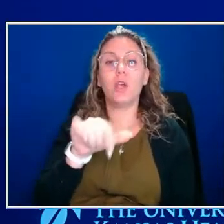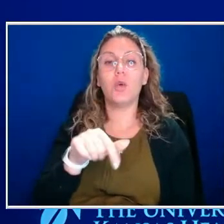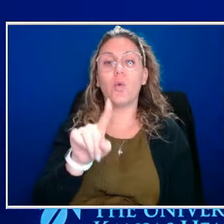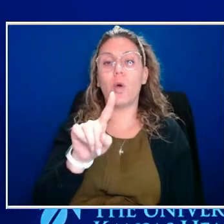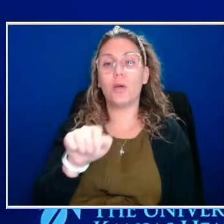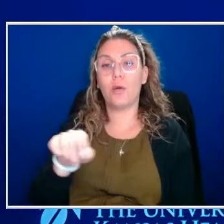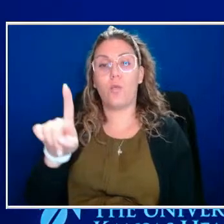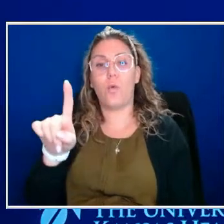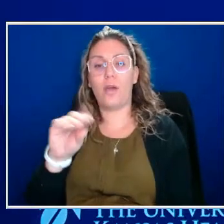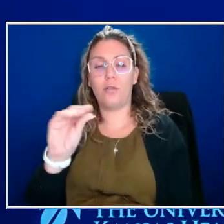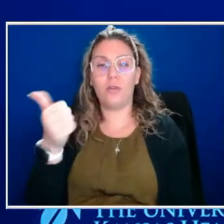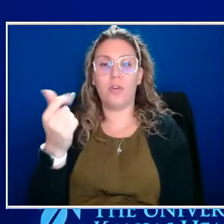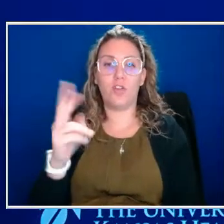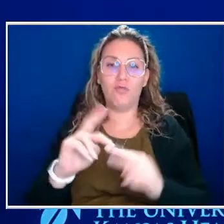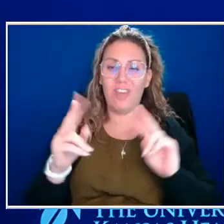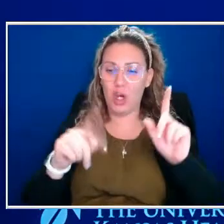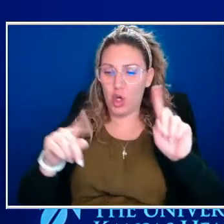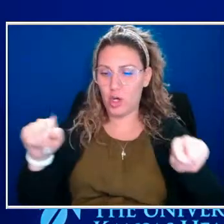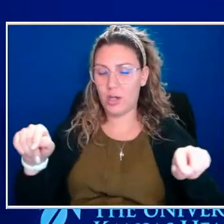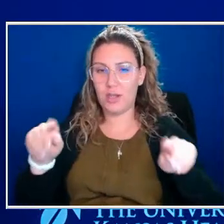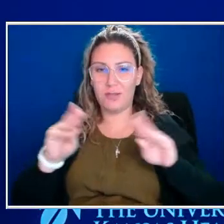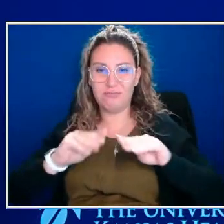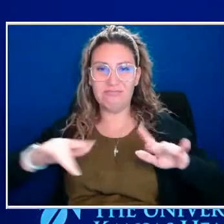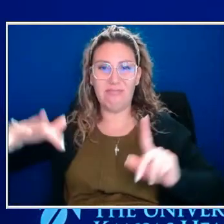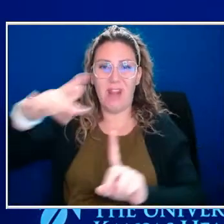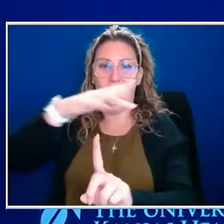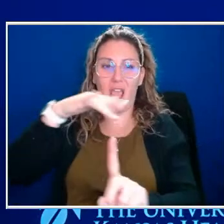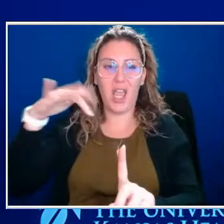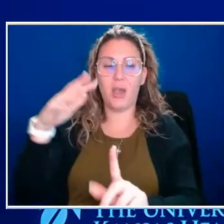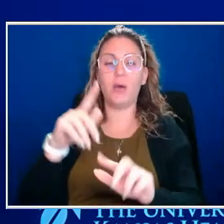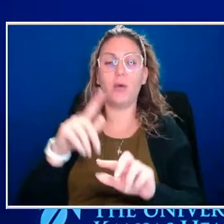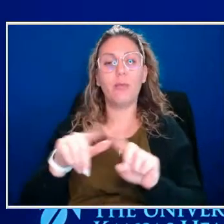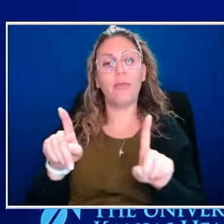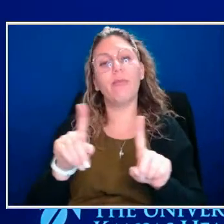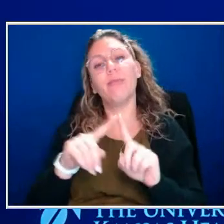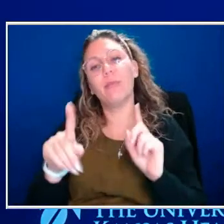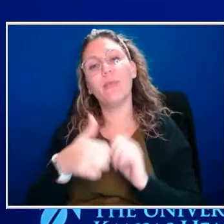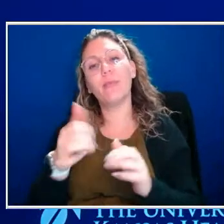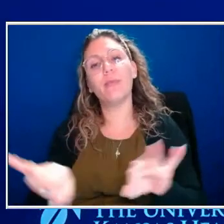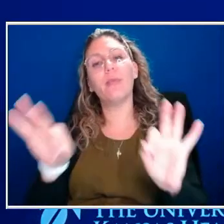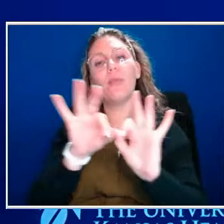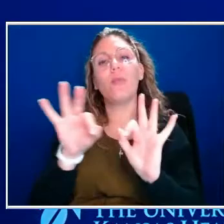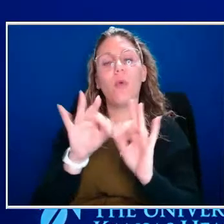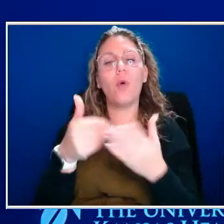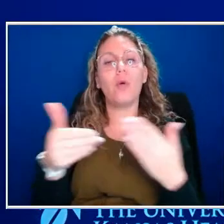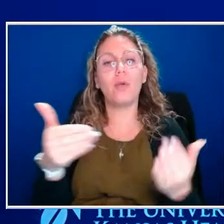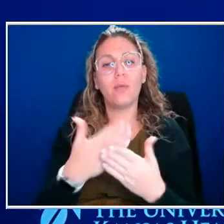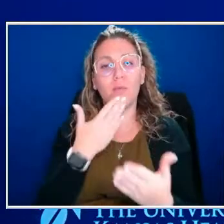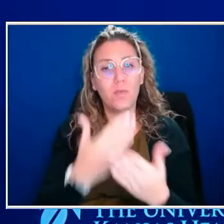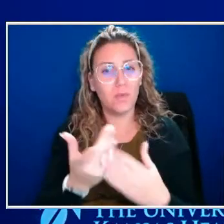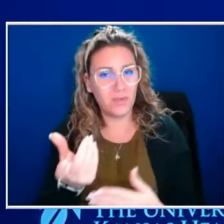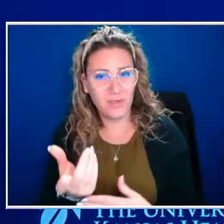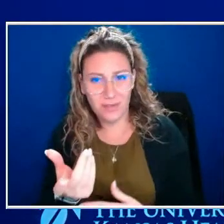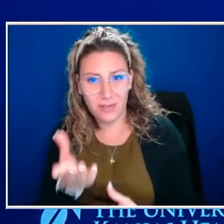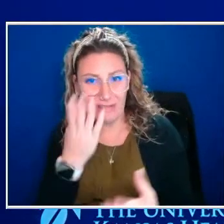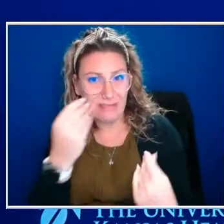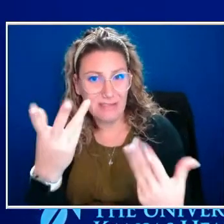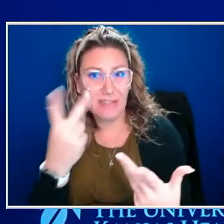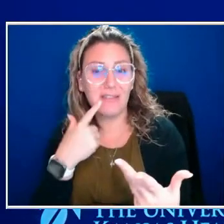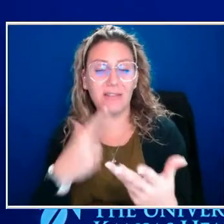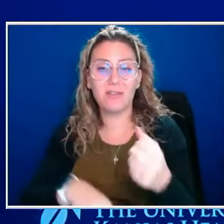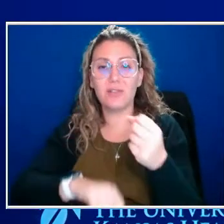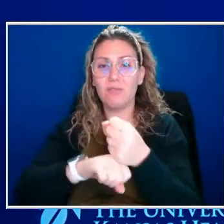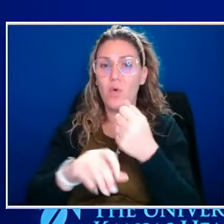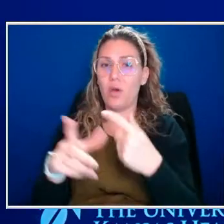that are circulating as well, but the most important thing to understand is that we do have good data to support the fact that the vaccines continue to provide